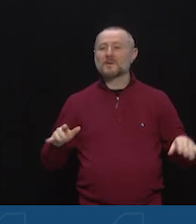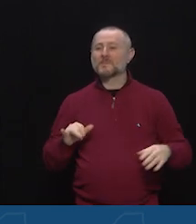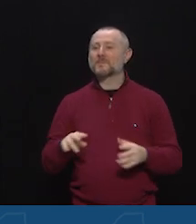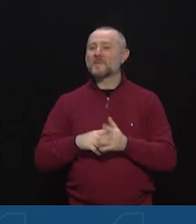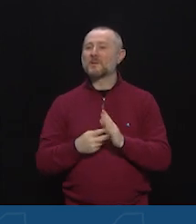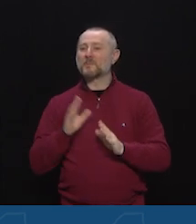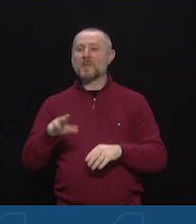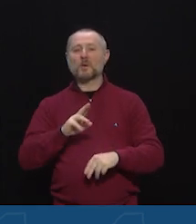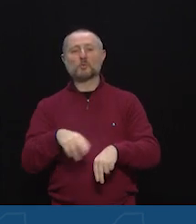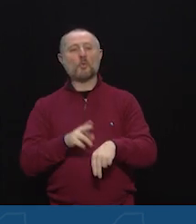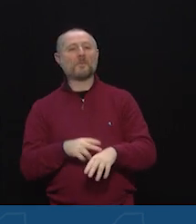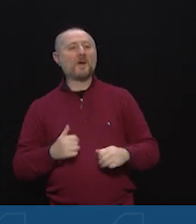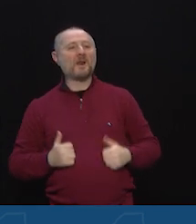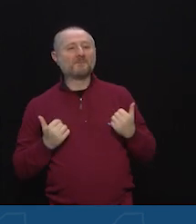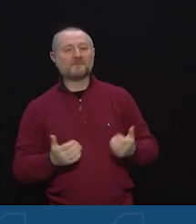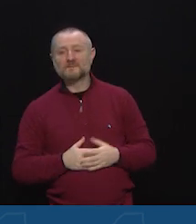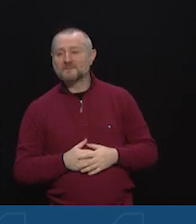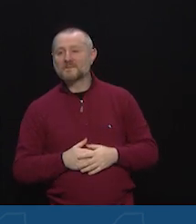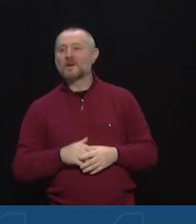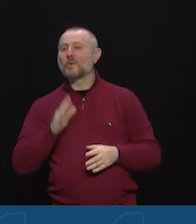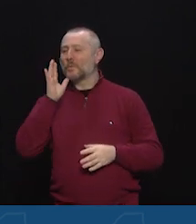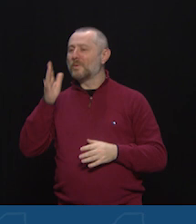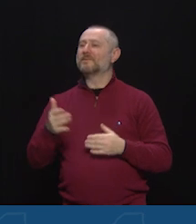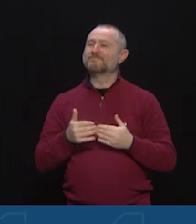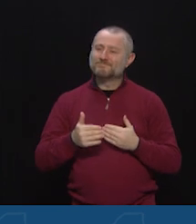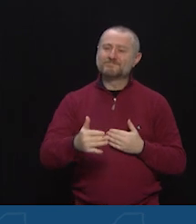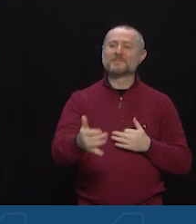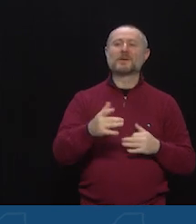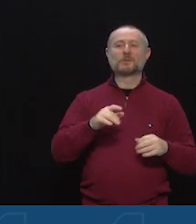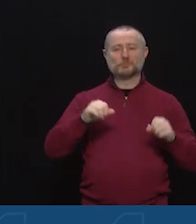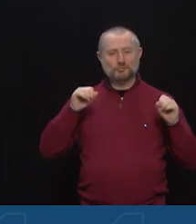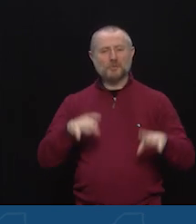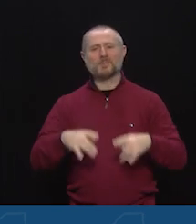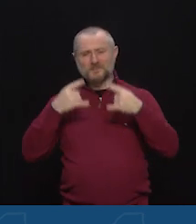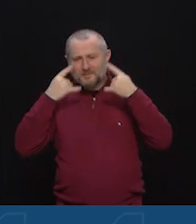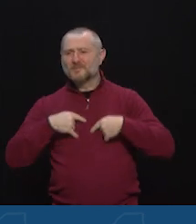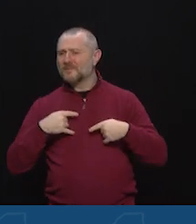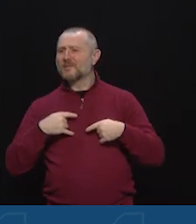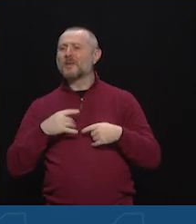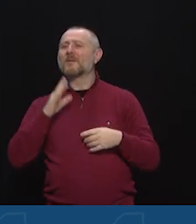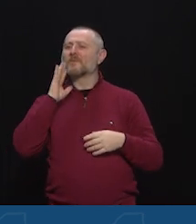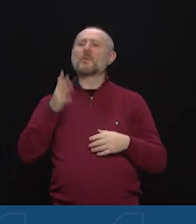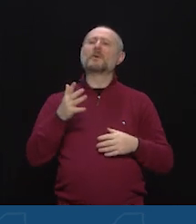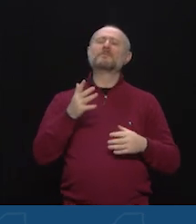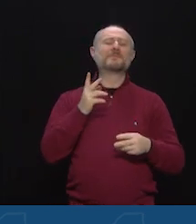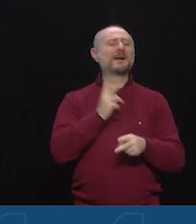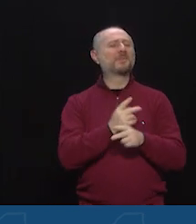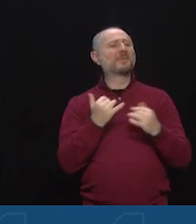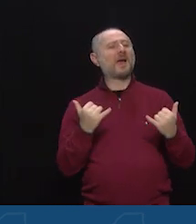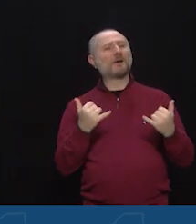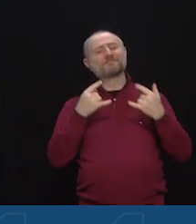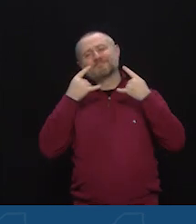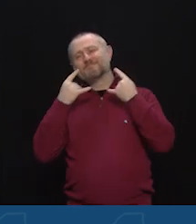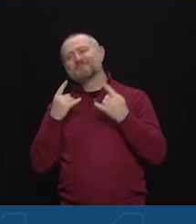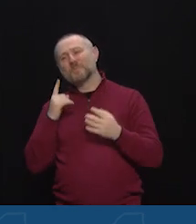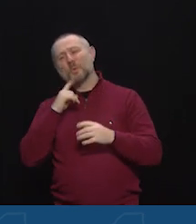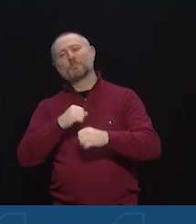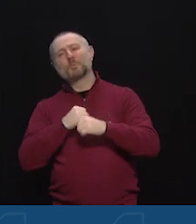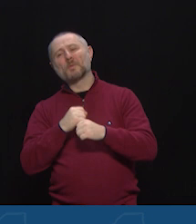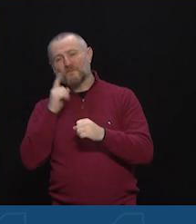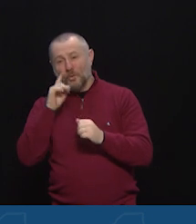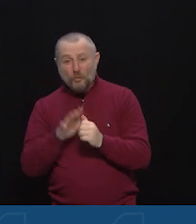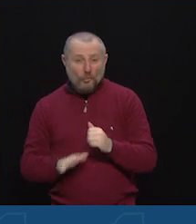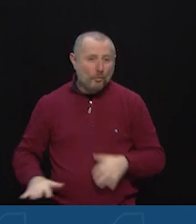time we can talk about lifting this as well. We're just not there yet. We're going to continue keeping people safe, and fighting to protect all New Yorkers. So just want to give